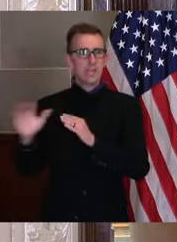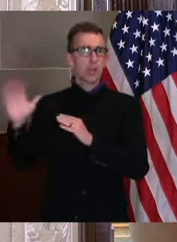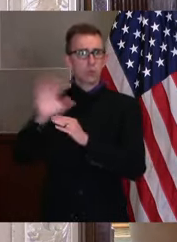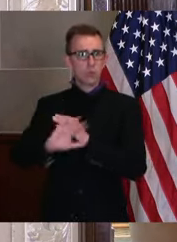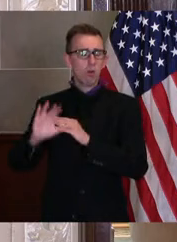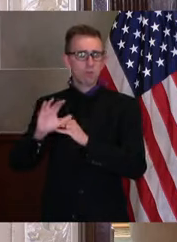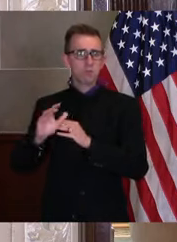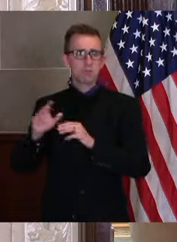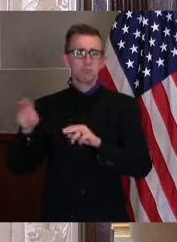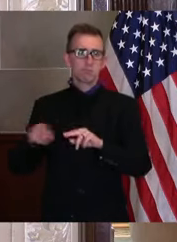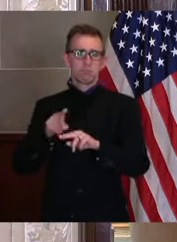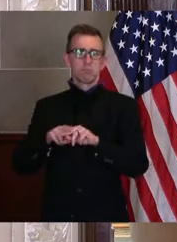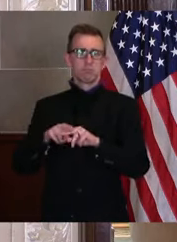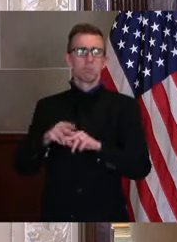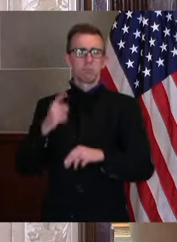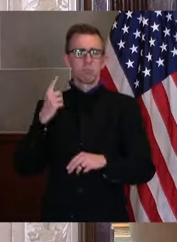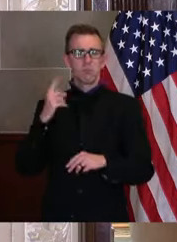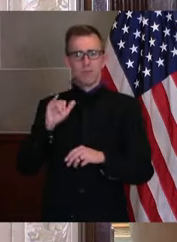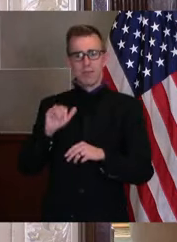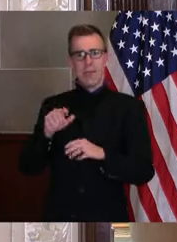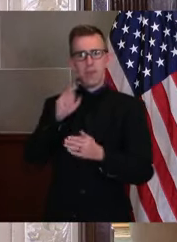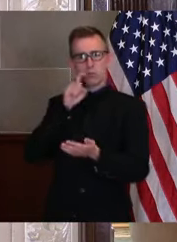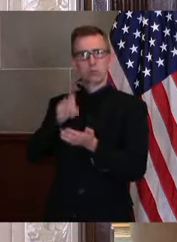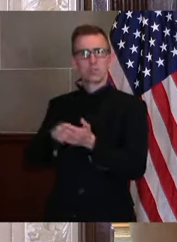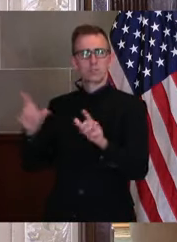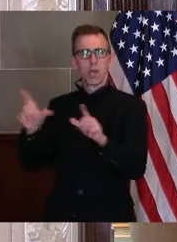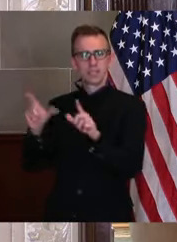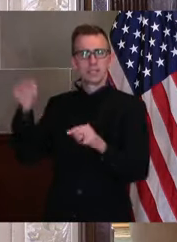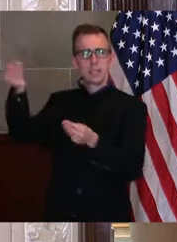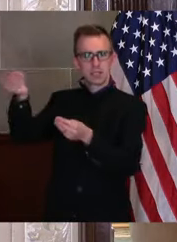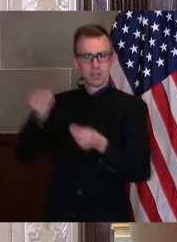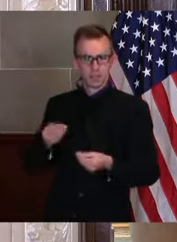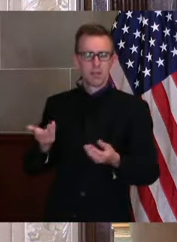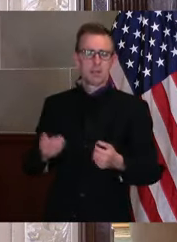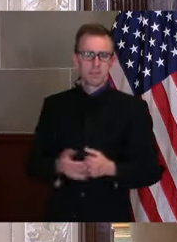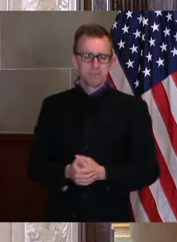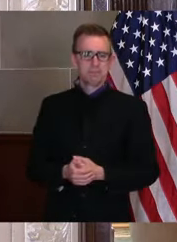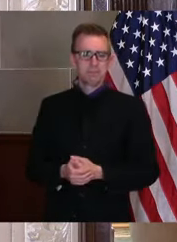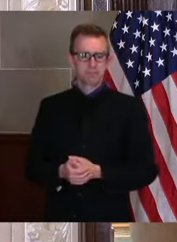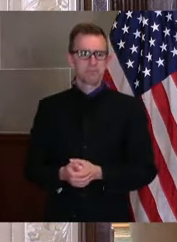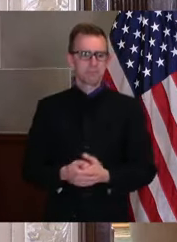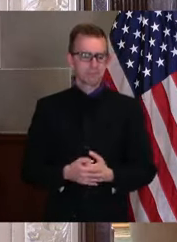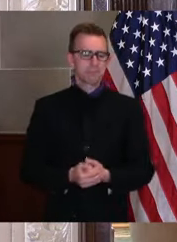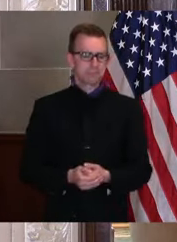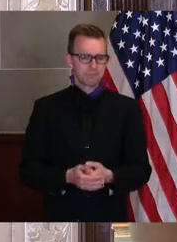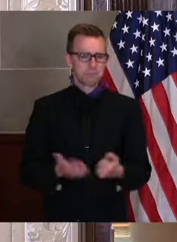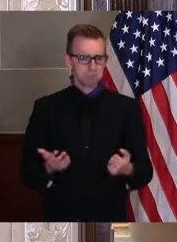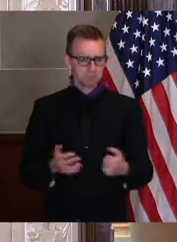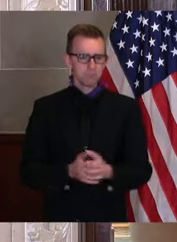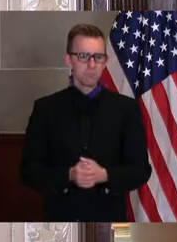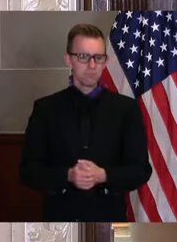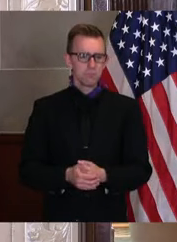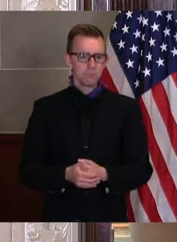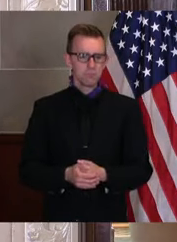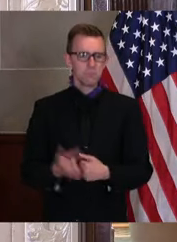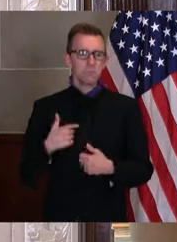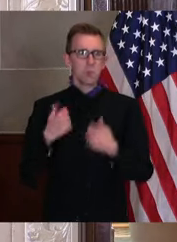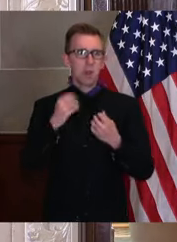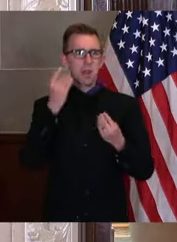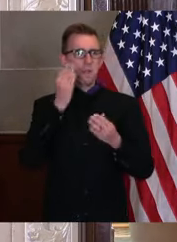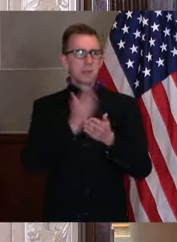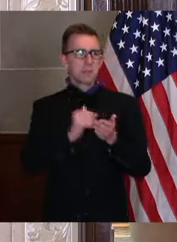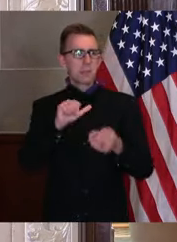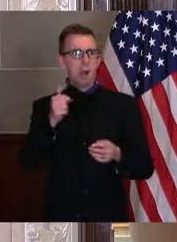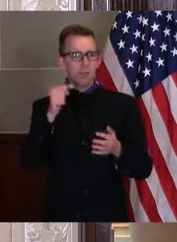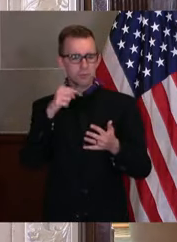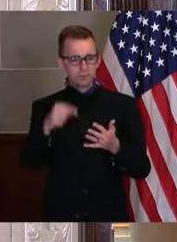when it comes to full reciprocity, and if there's ever a time to pass it, is a good time doing it there. I'm trying to think of some of the others